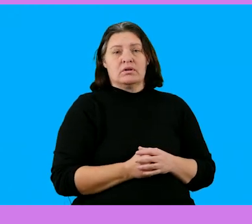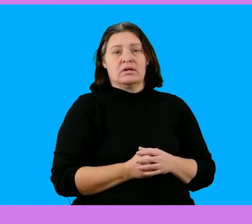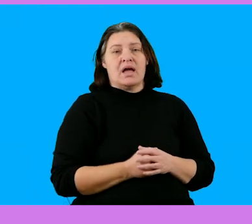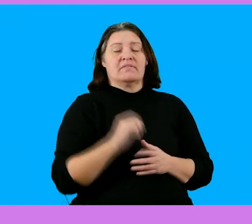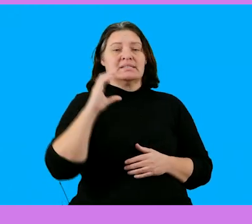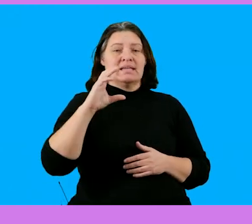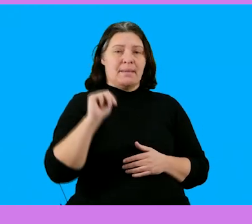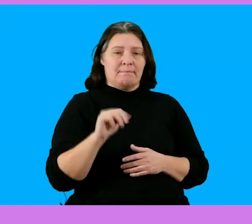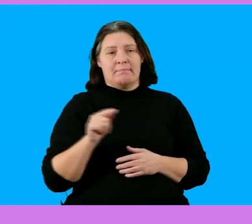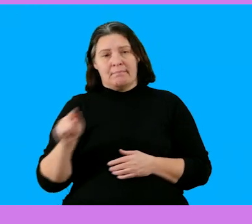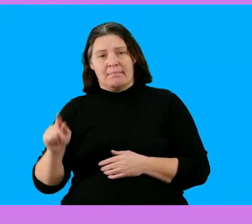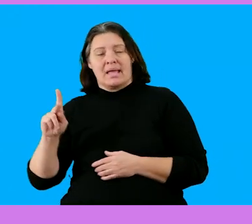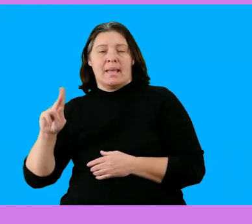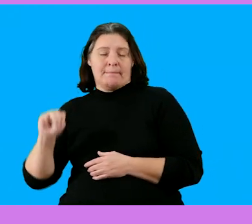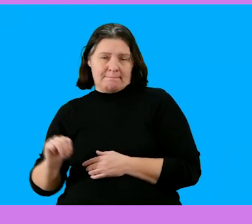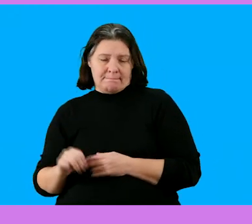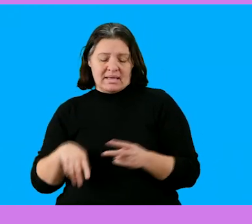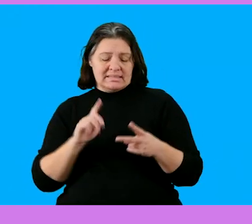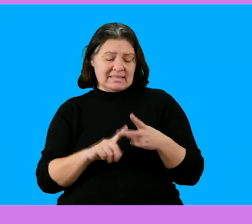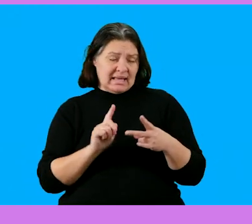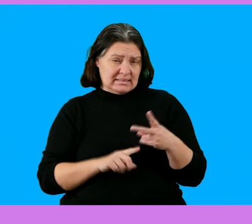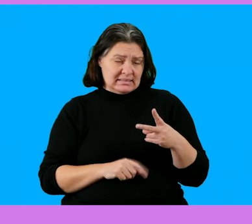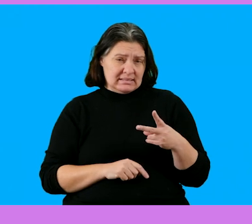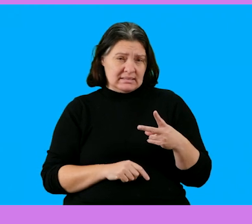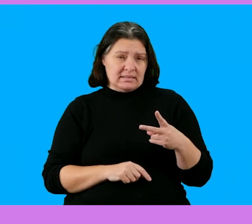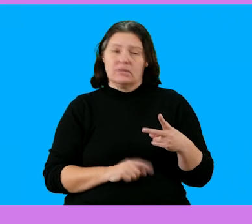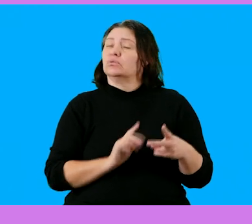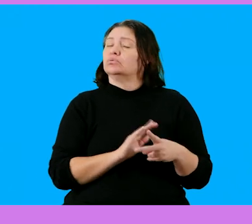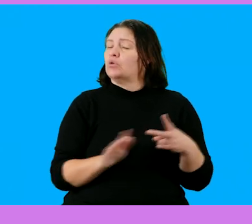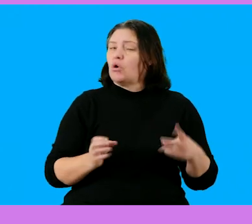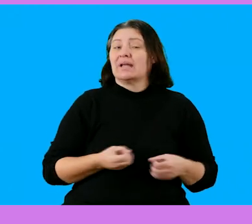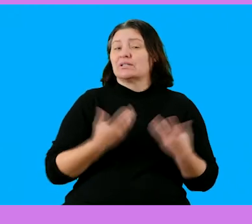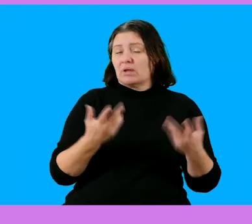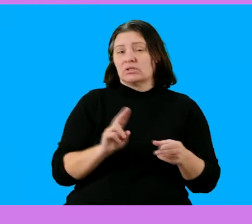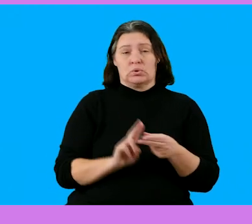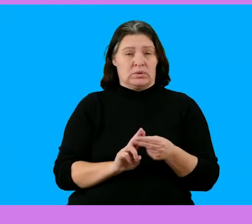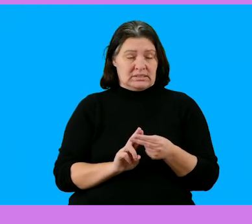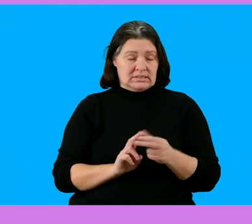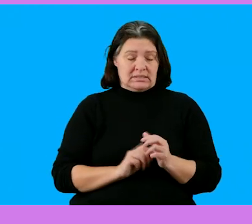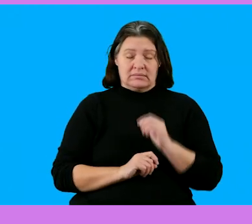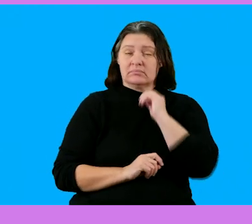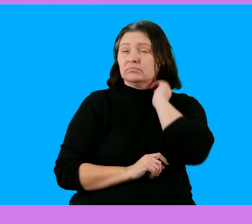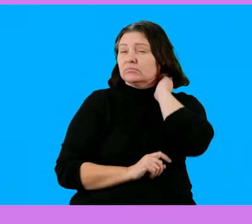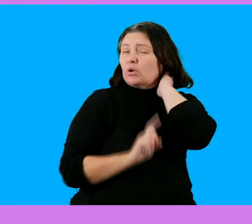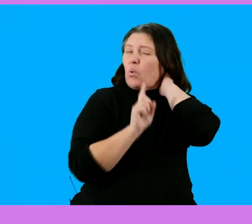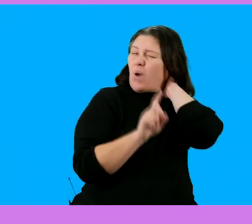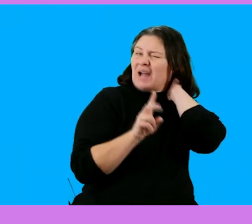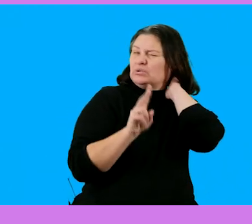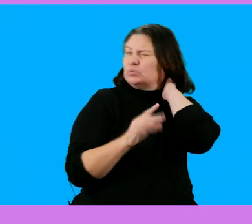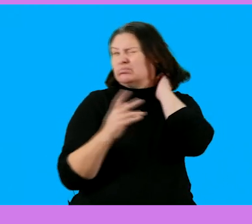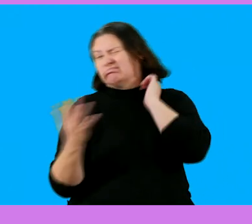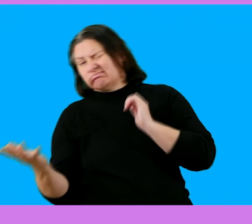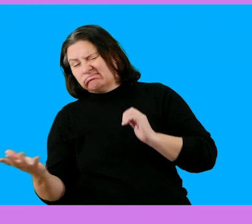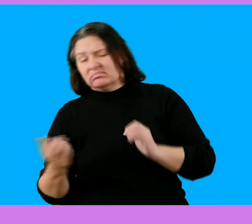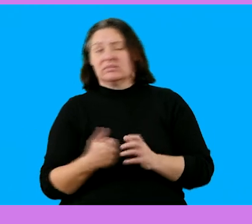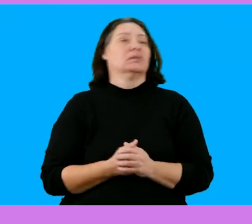here I have centimeters and here I have kilometers. Second thing is that it's not expressed as a unit. We agree, where we say 1 is to